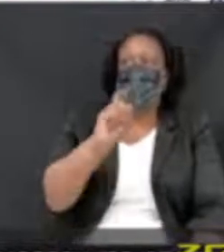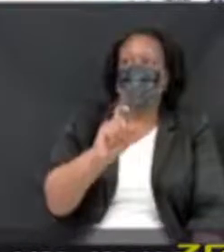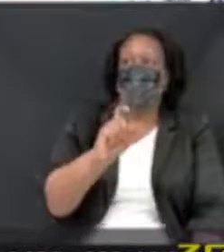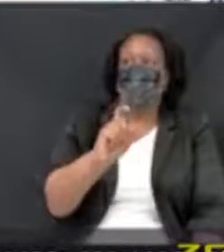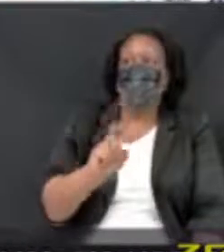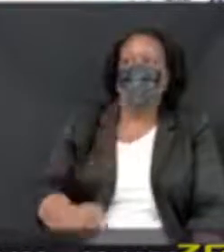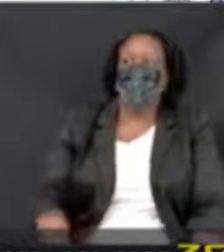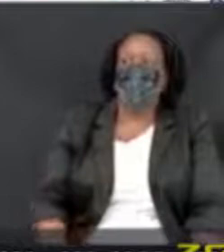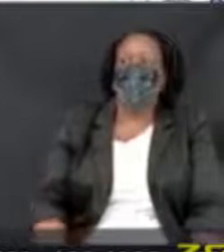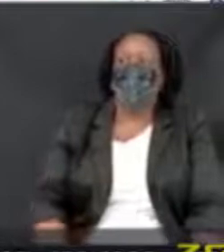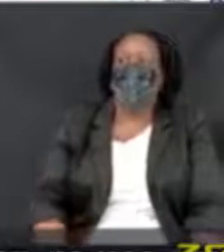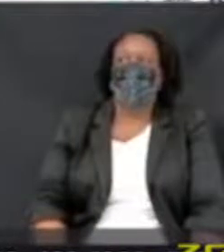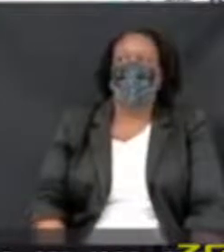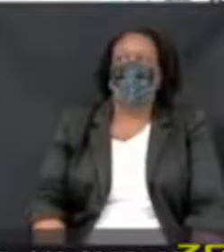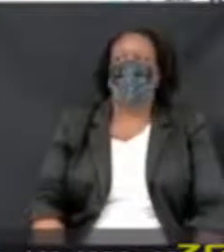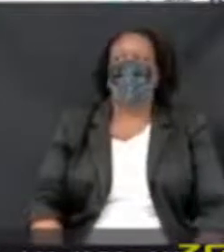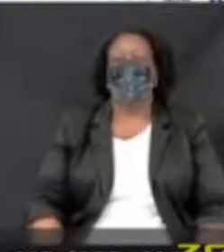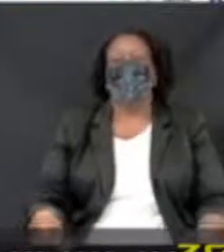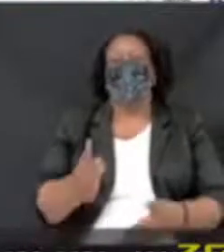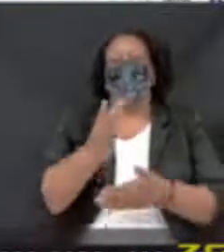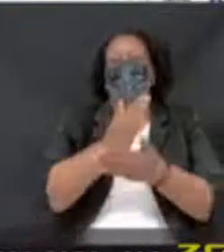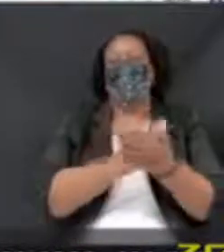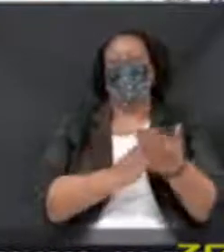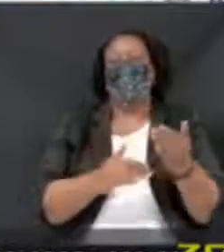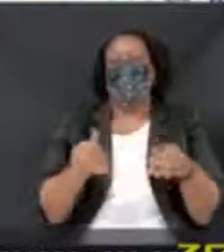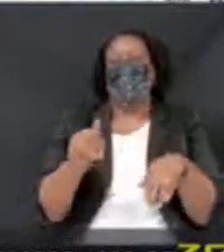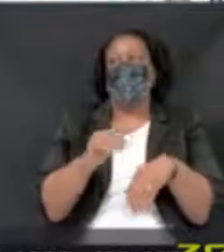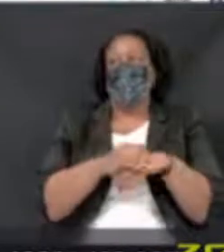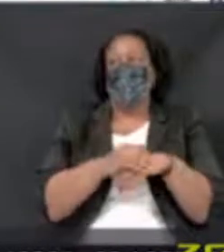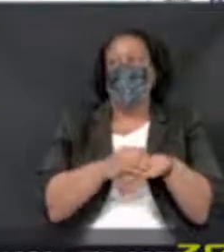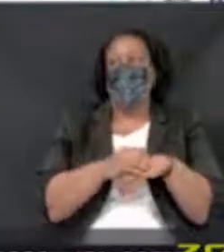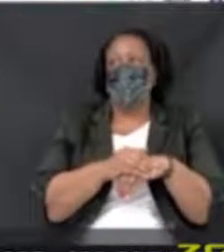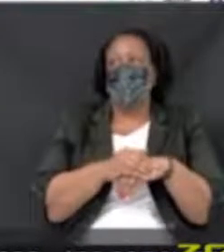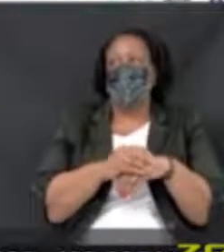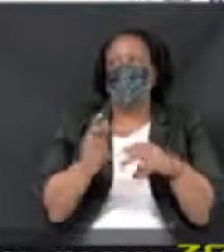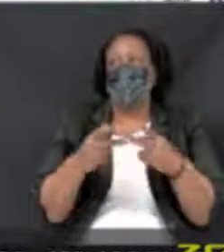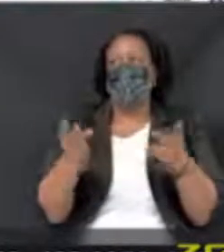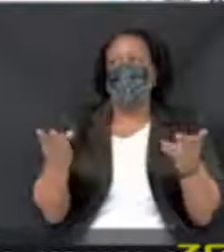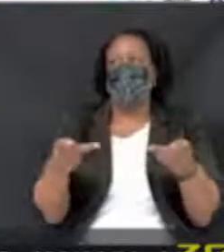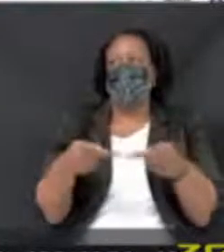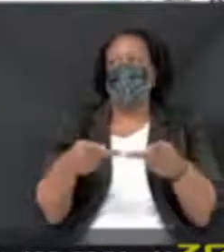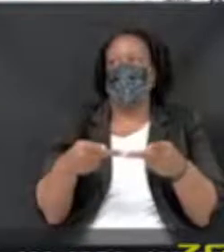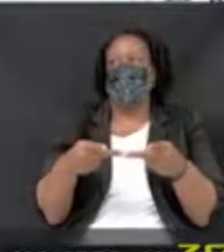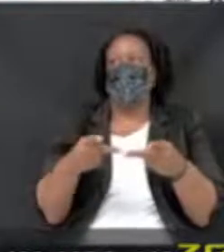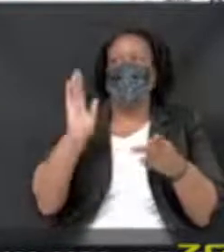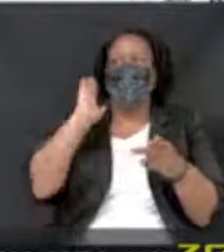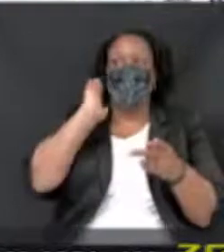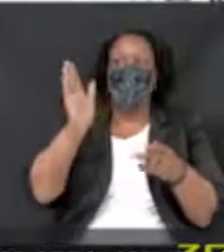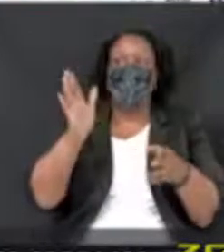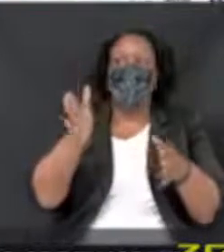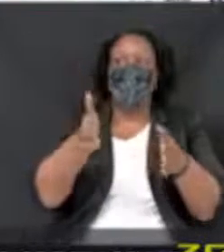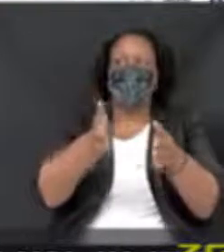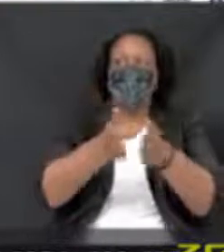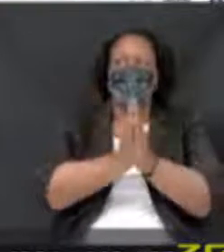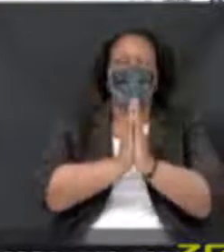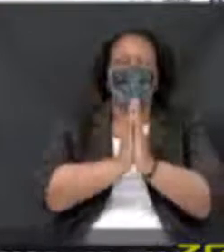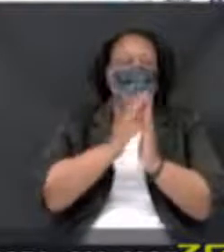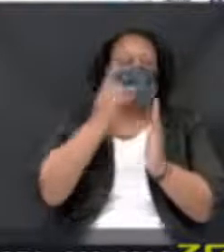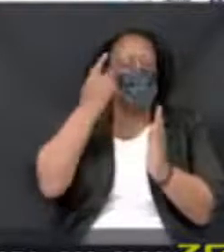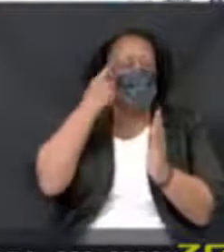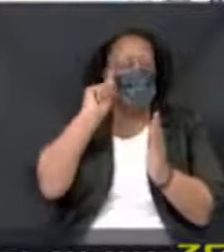it seems some European countries will begin asking for proof of vaccine booster